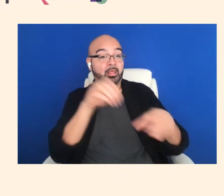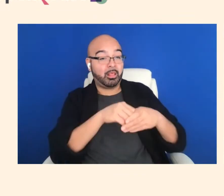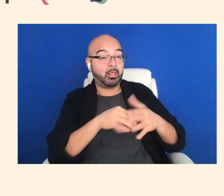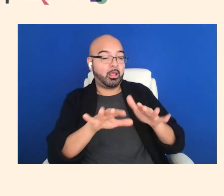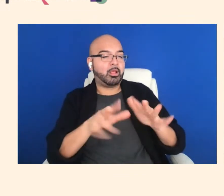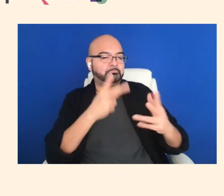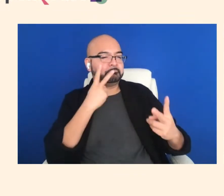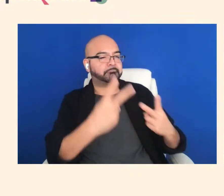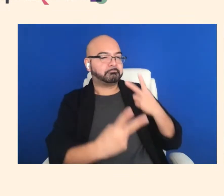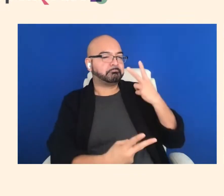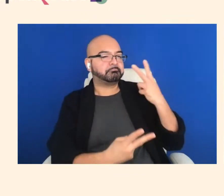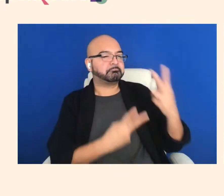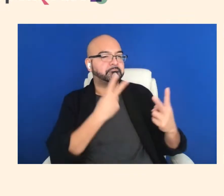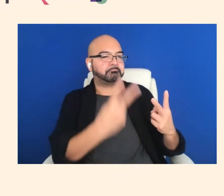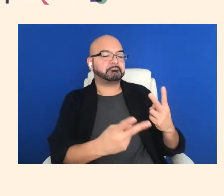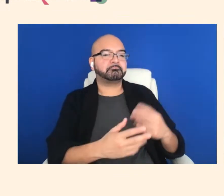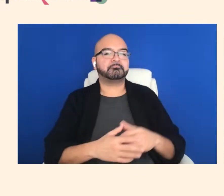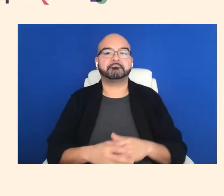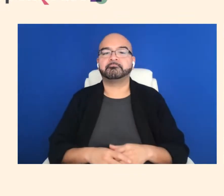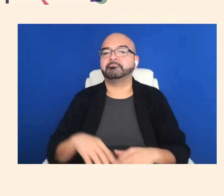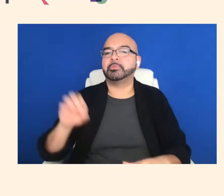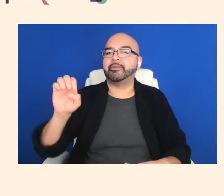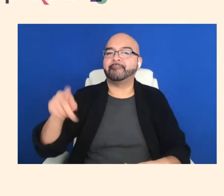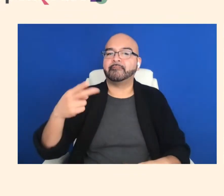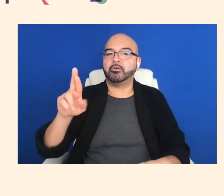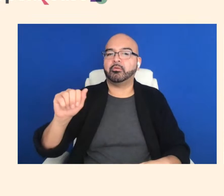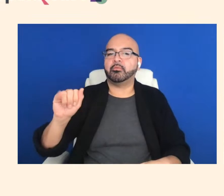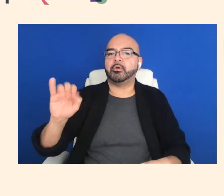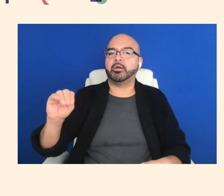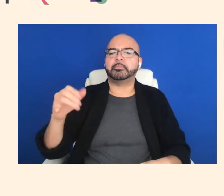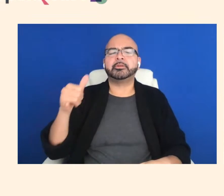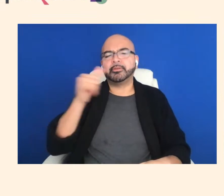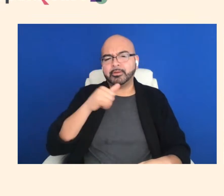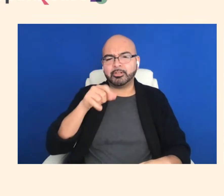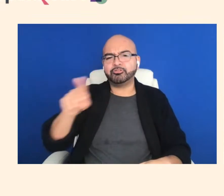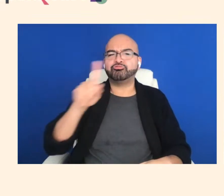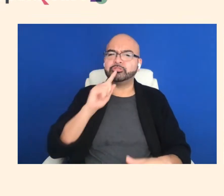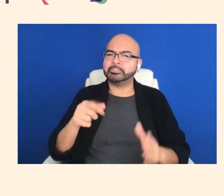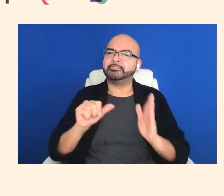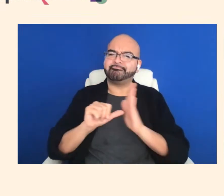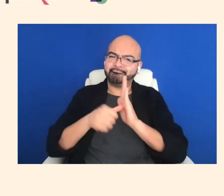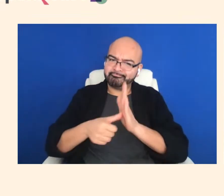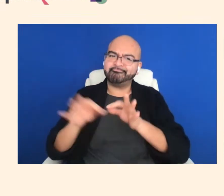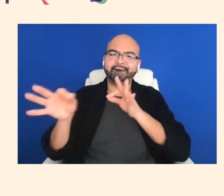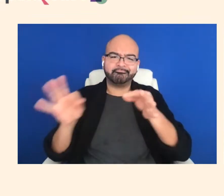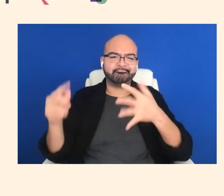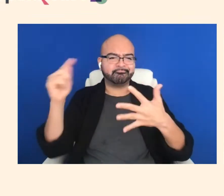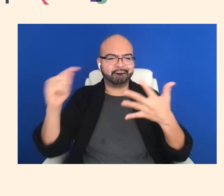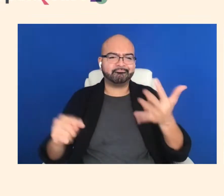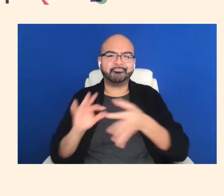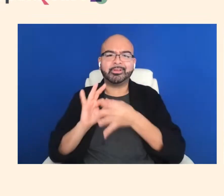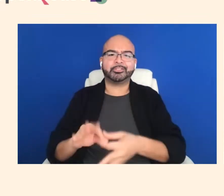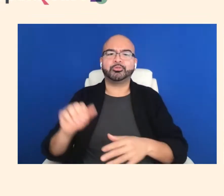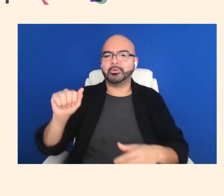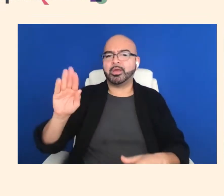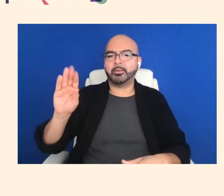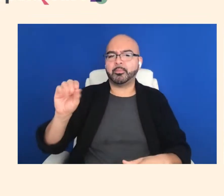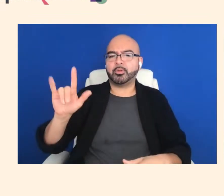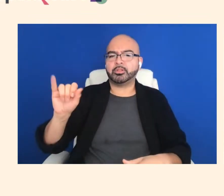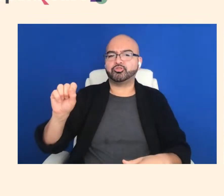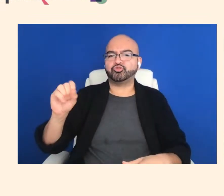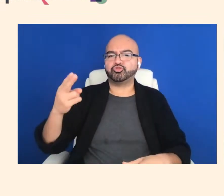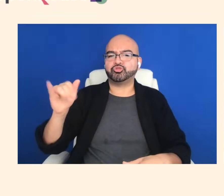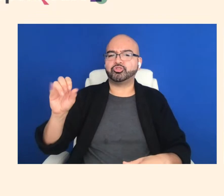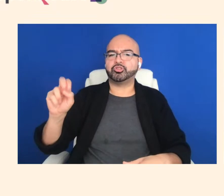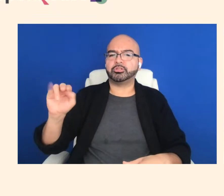You're really illustrating a lot of the nuance of abolitionism, like these ideas. Of course, when we think of abolition,